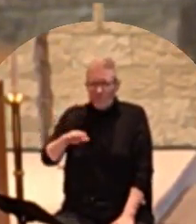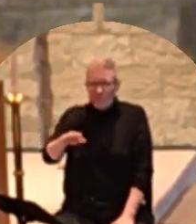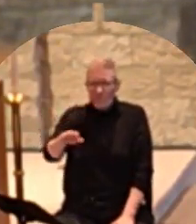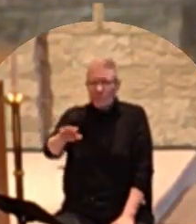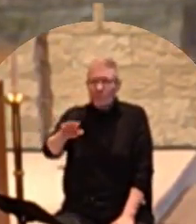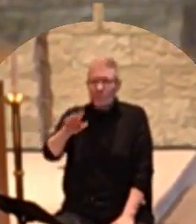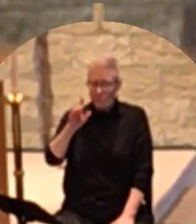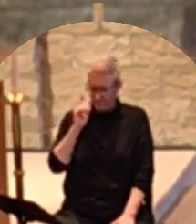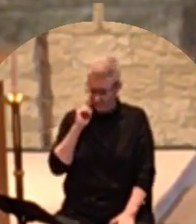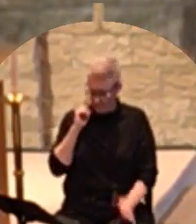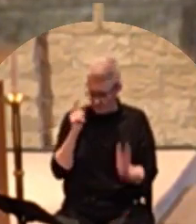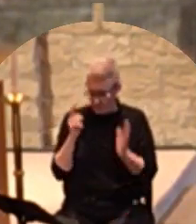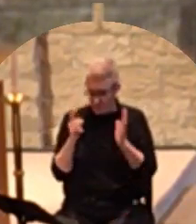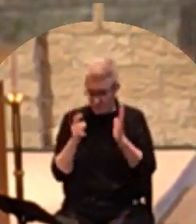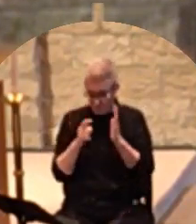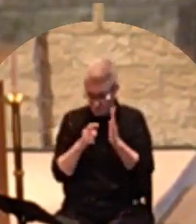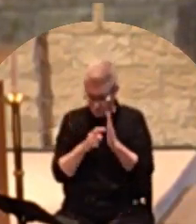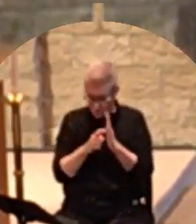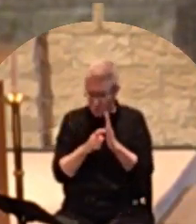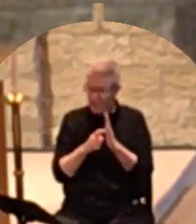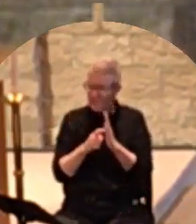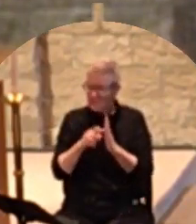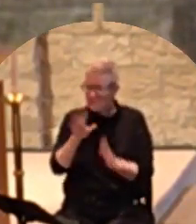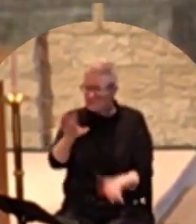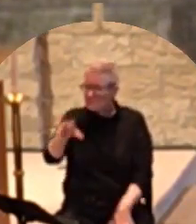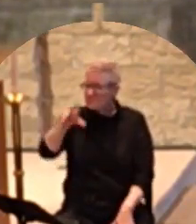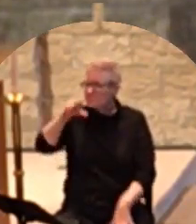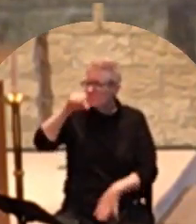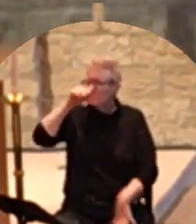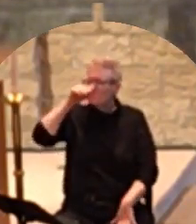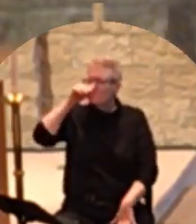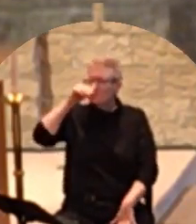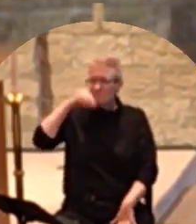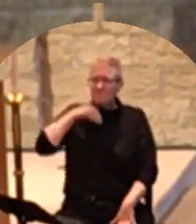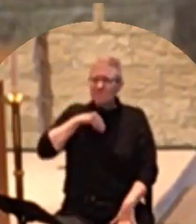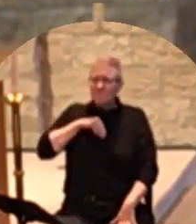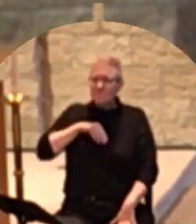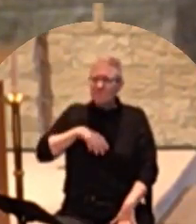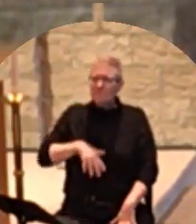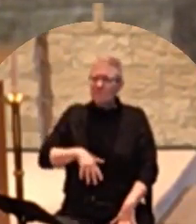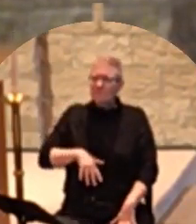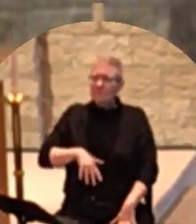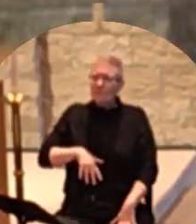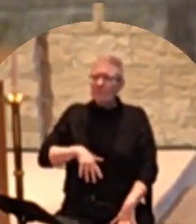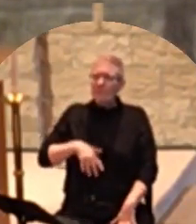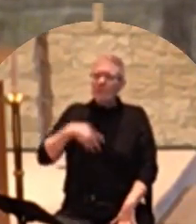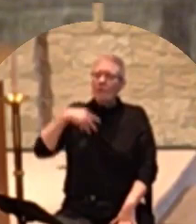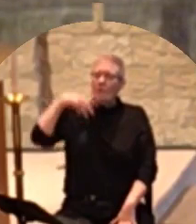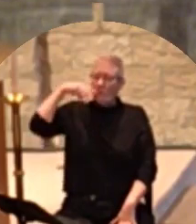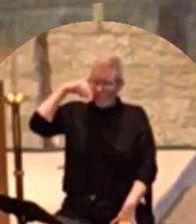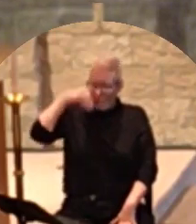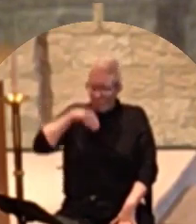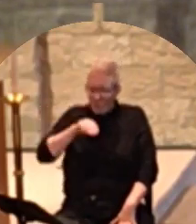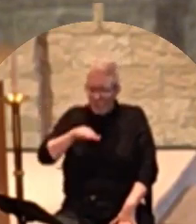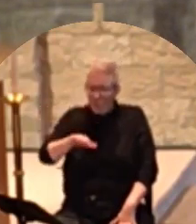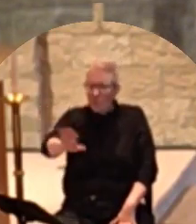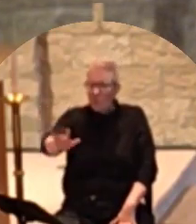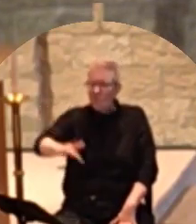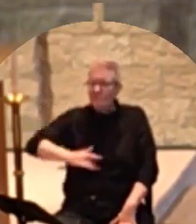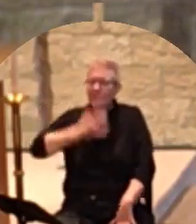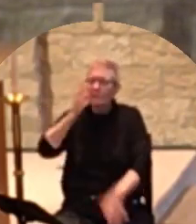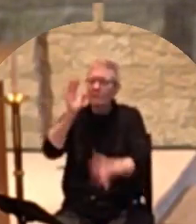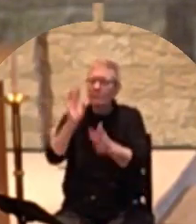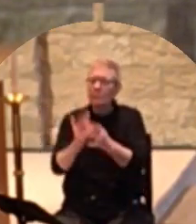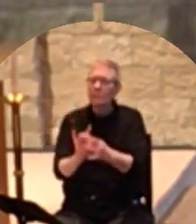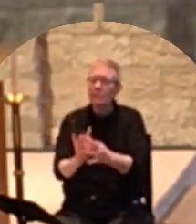I notice the inhale, and I feel the release of the exhale.